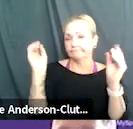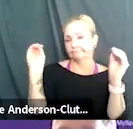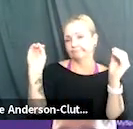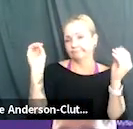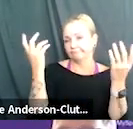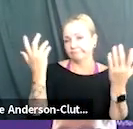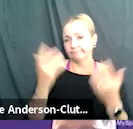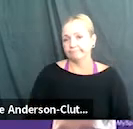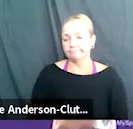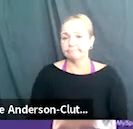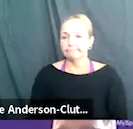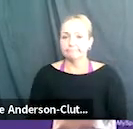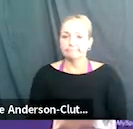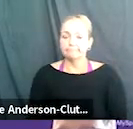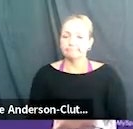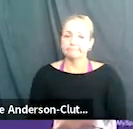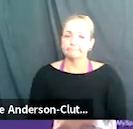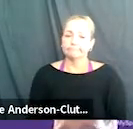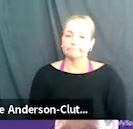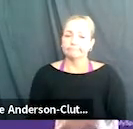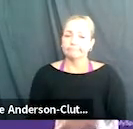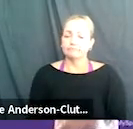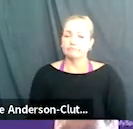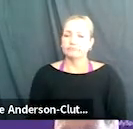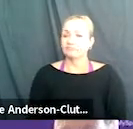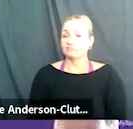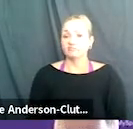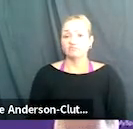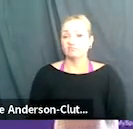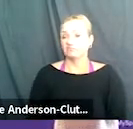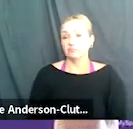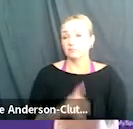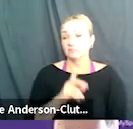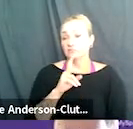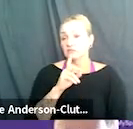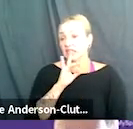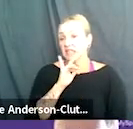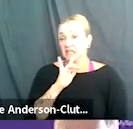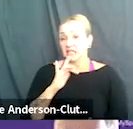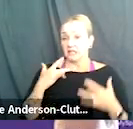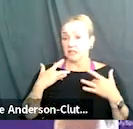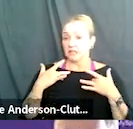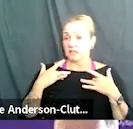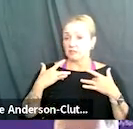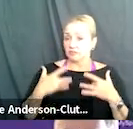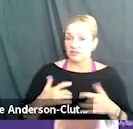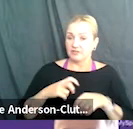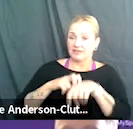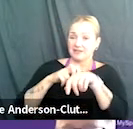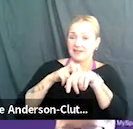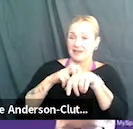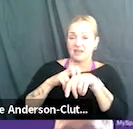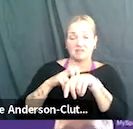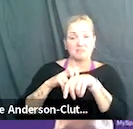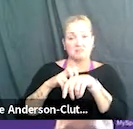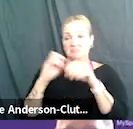So there was no other long-term evidence of anxiety. Thanks.